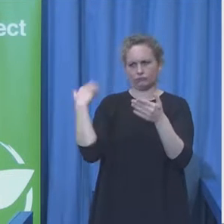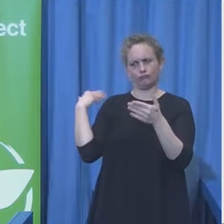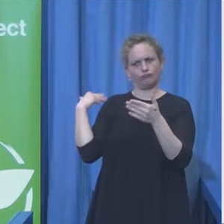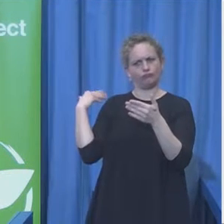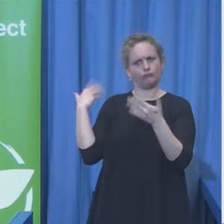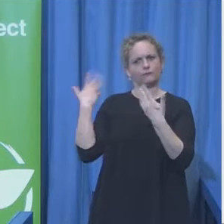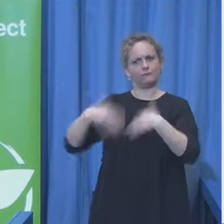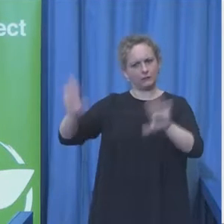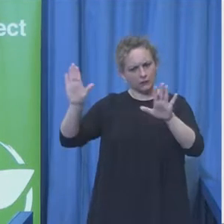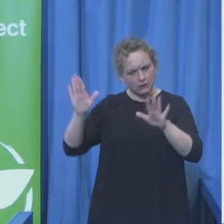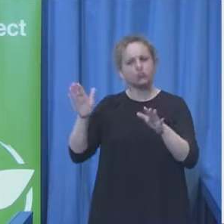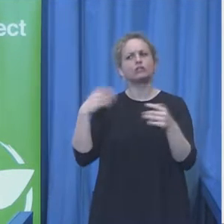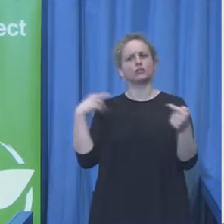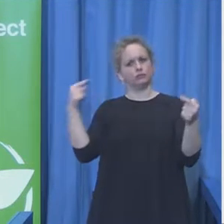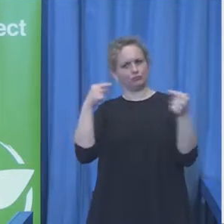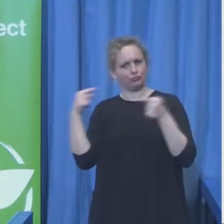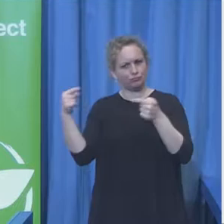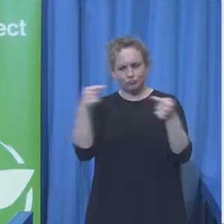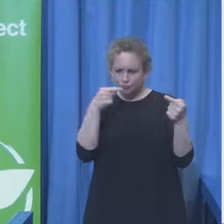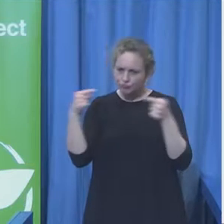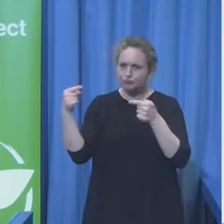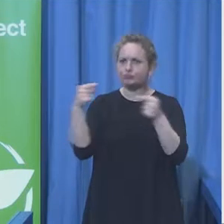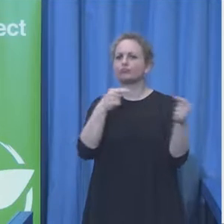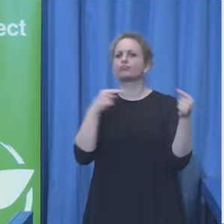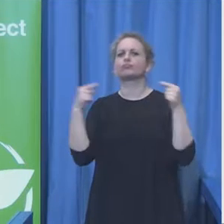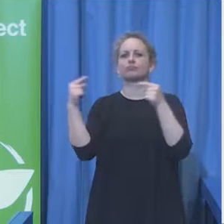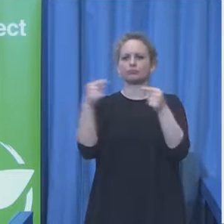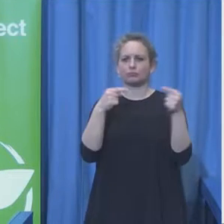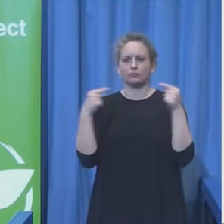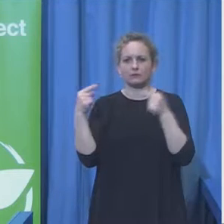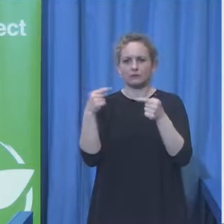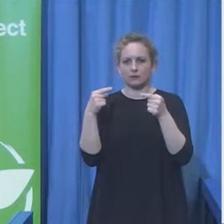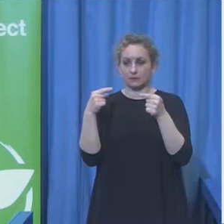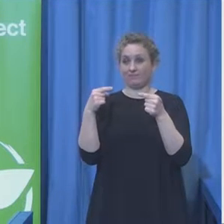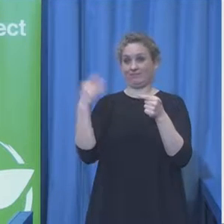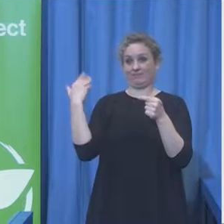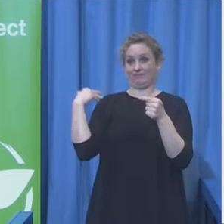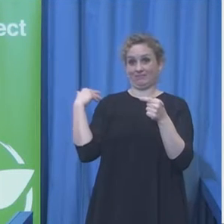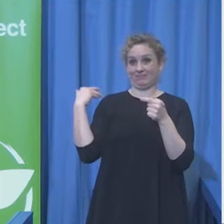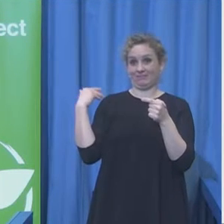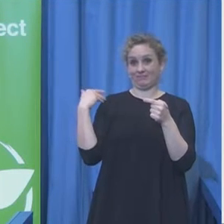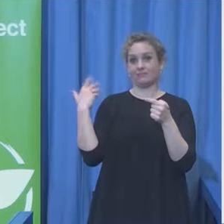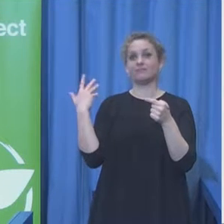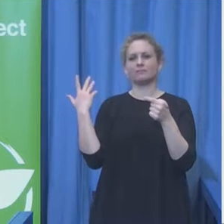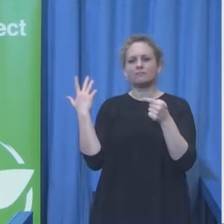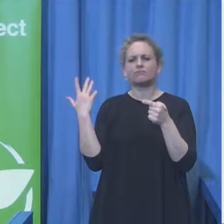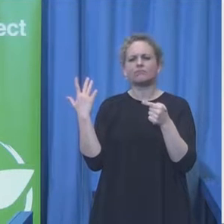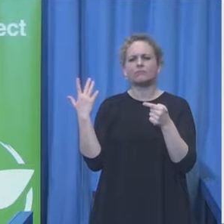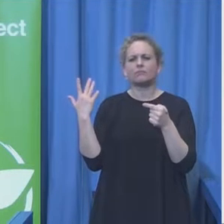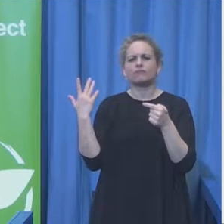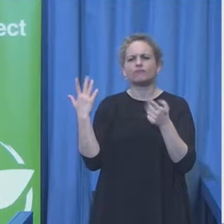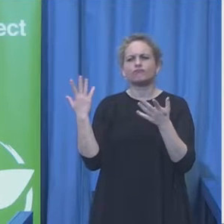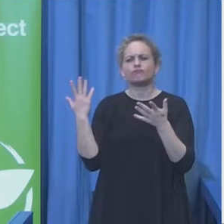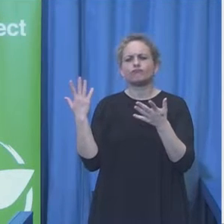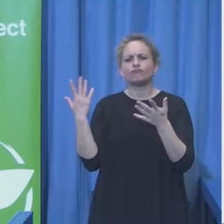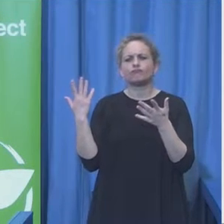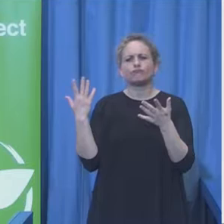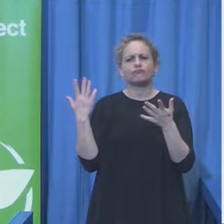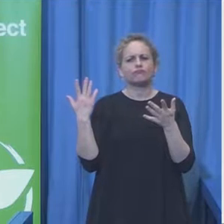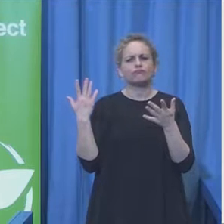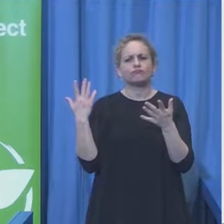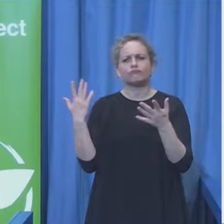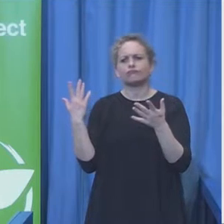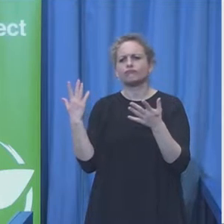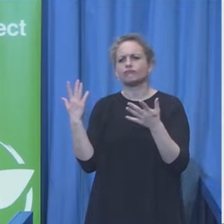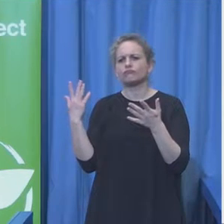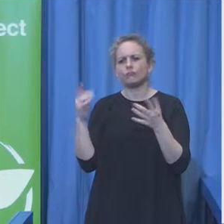was presided by the President of the General Assembly to consider policy direction and steps for action to realize the